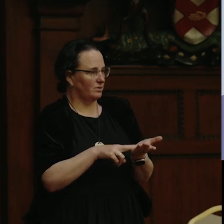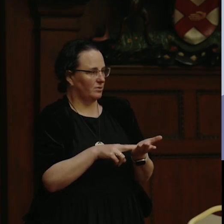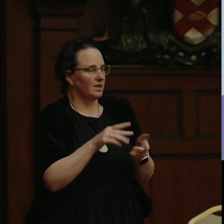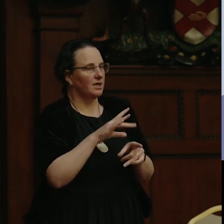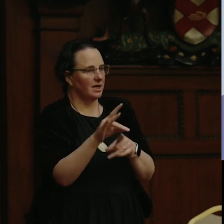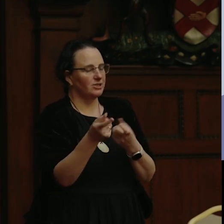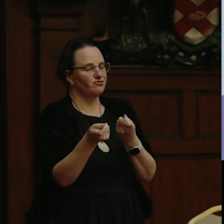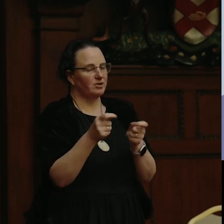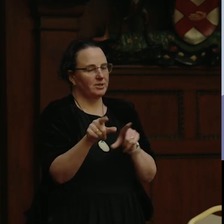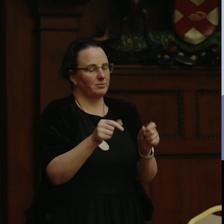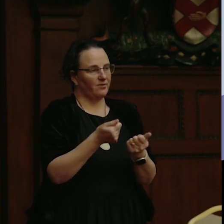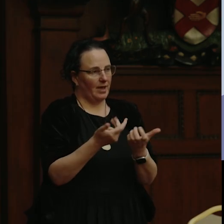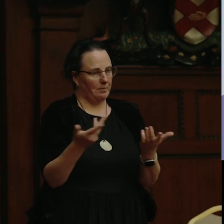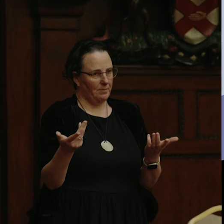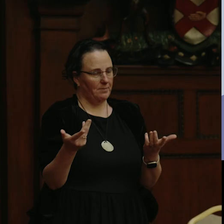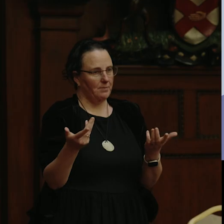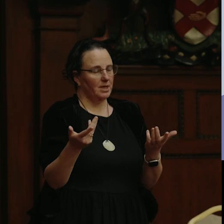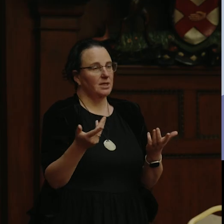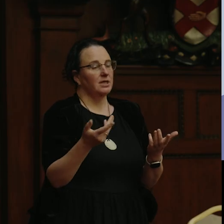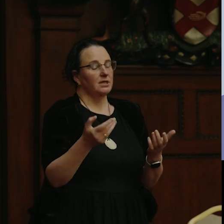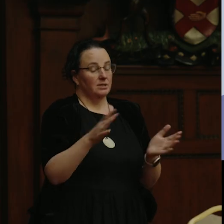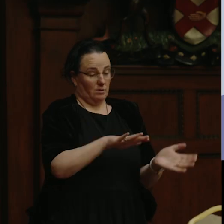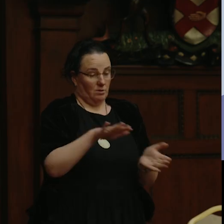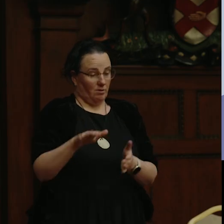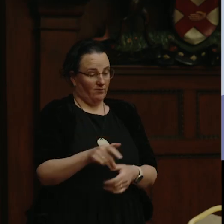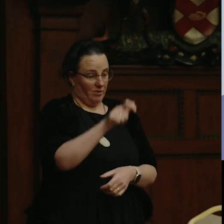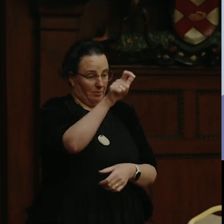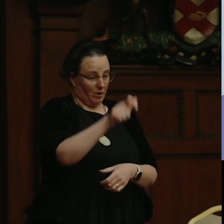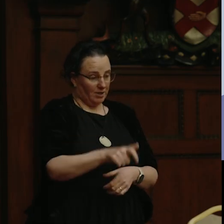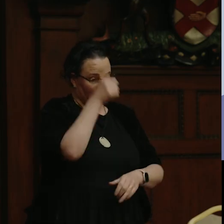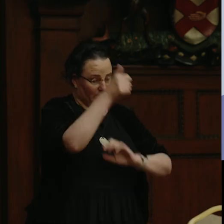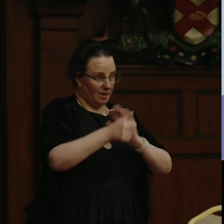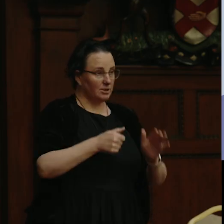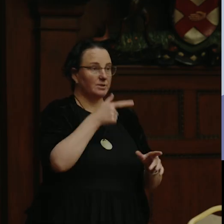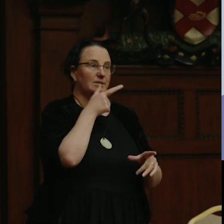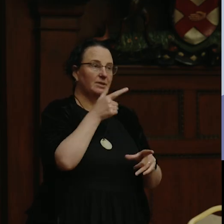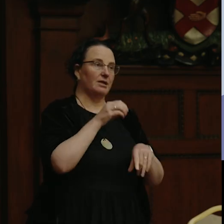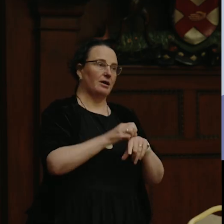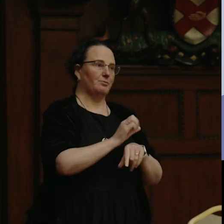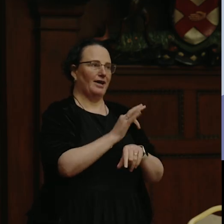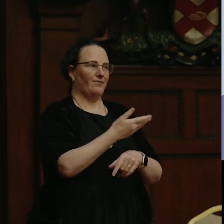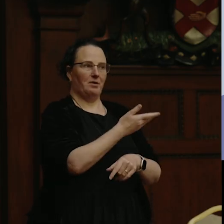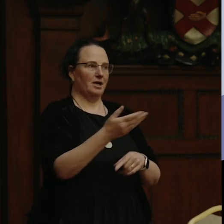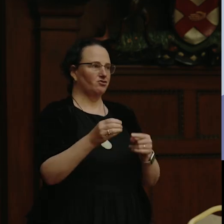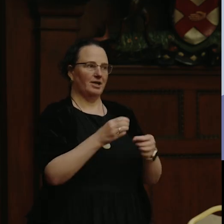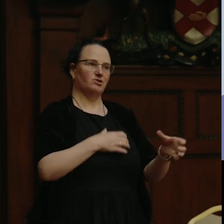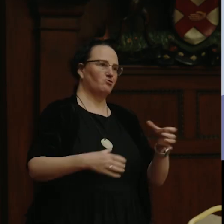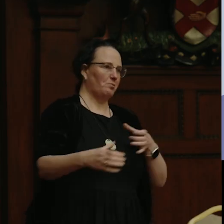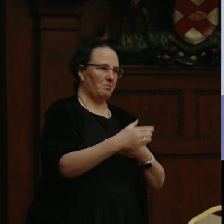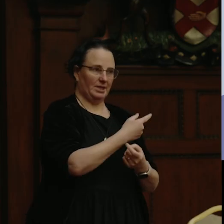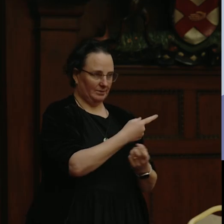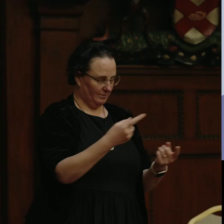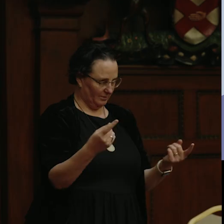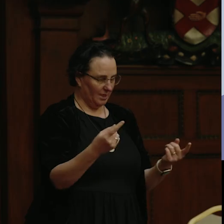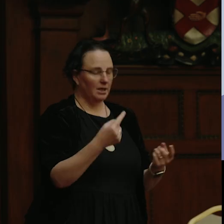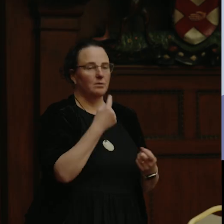In terms of the patient experience, I don't want to speak on behalf of the room. I'm really not trying to do that, but it